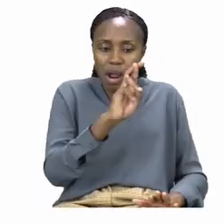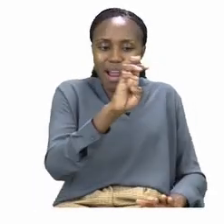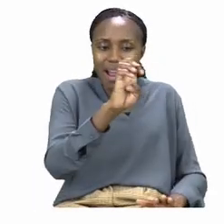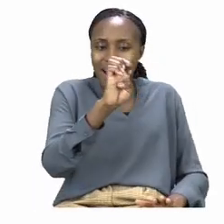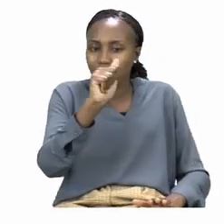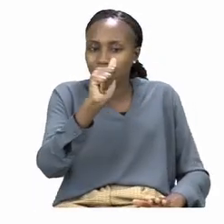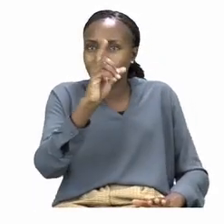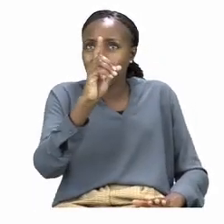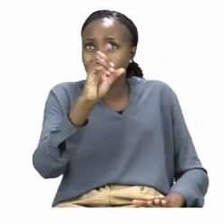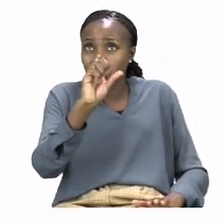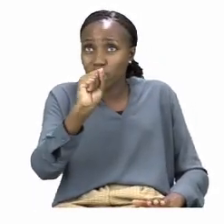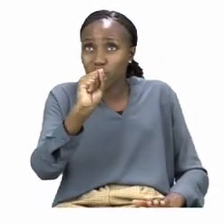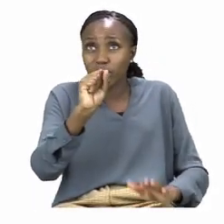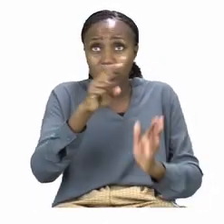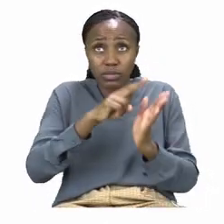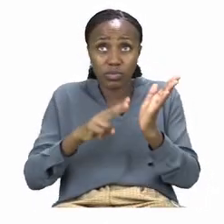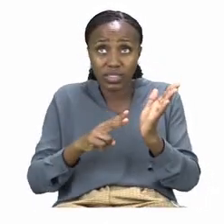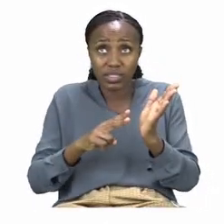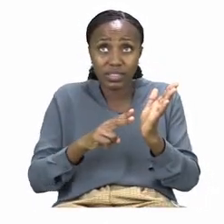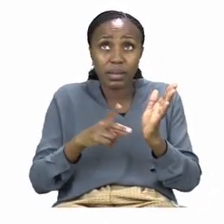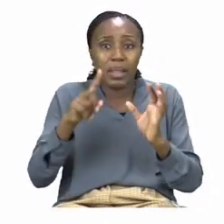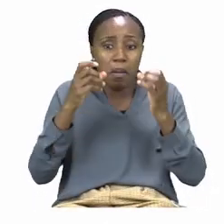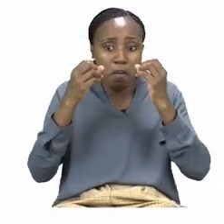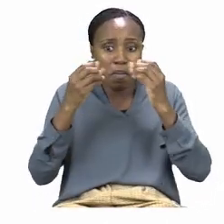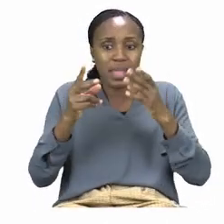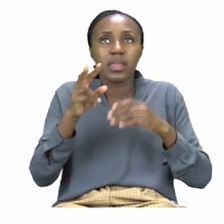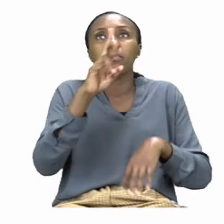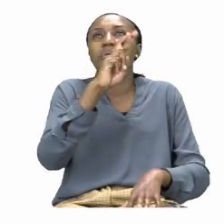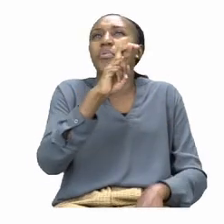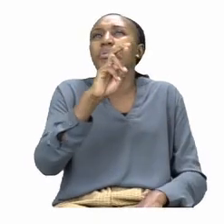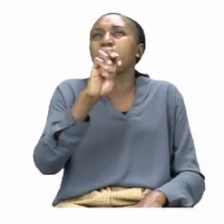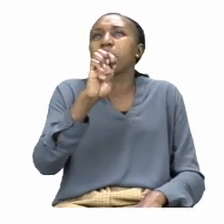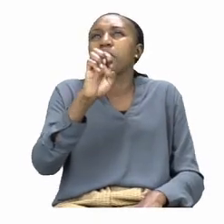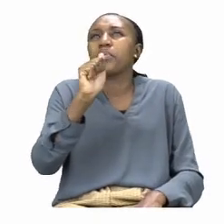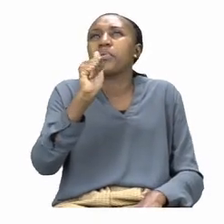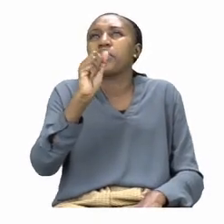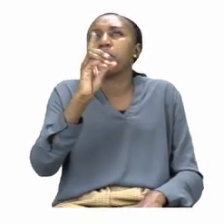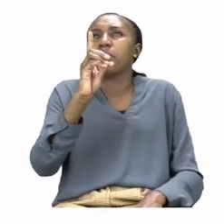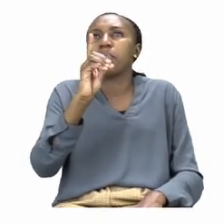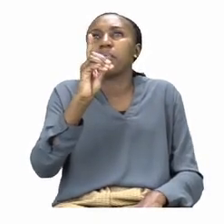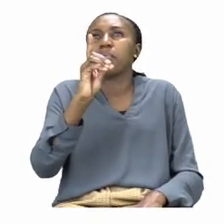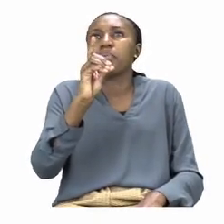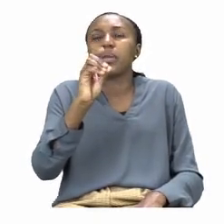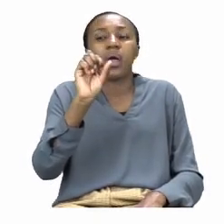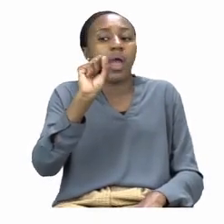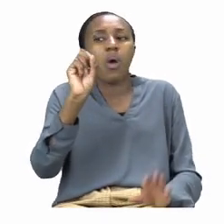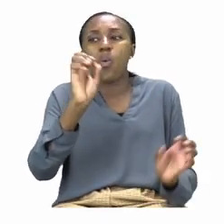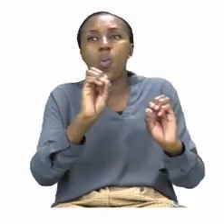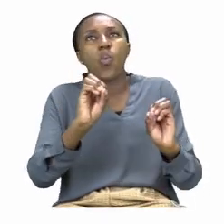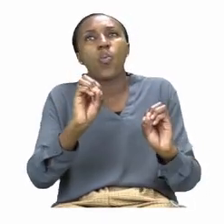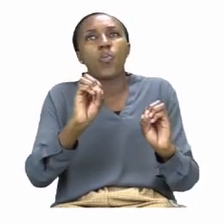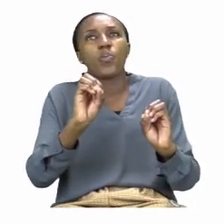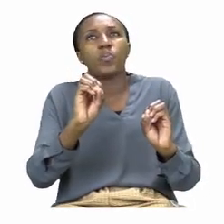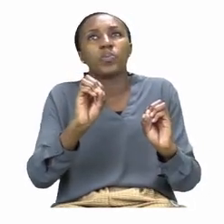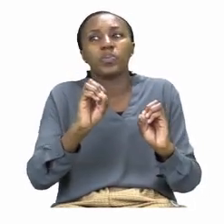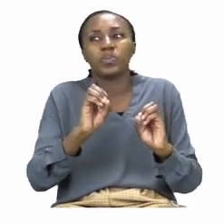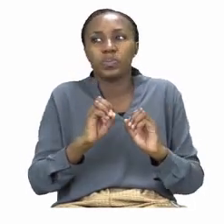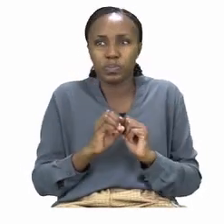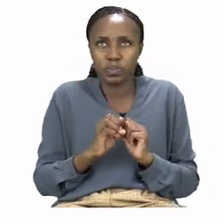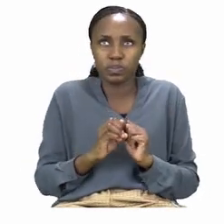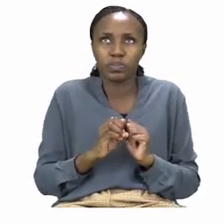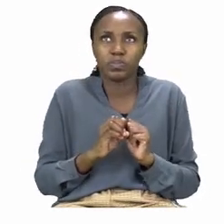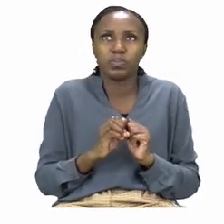the end of the word there is an S, but more than one girl is